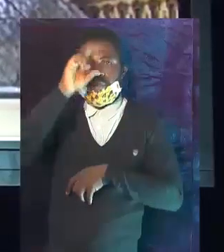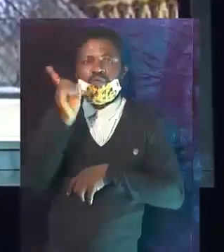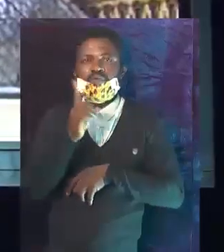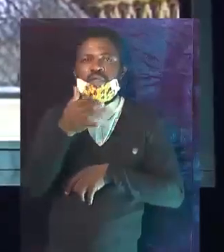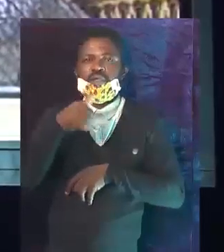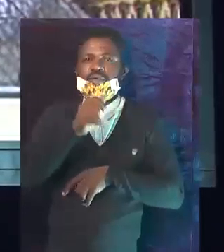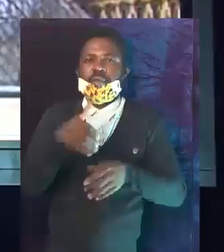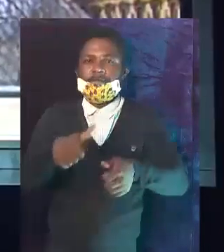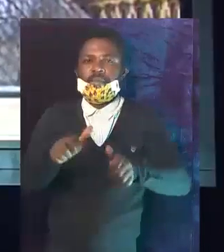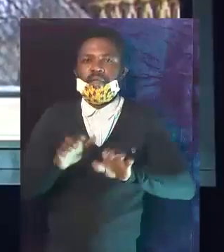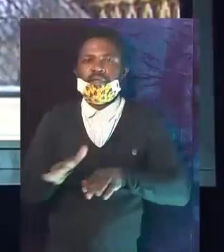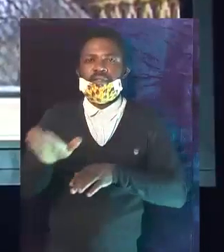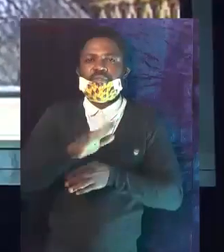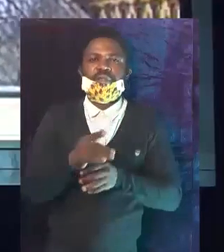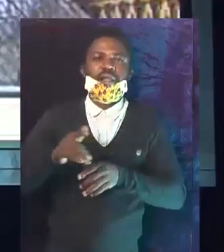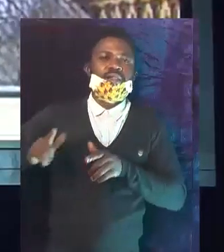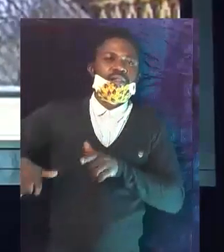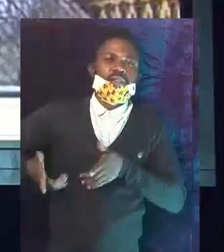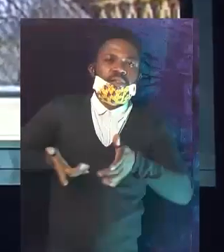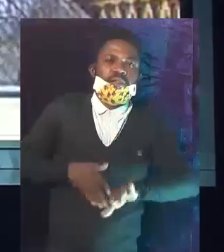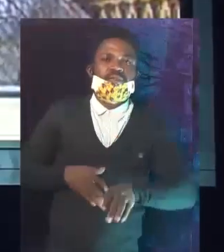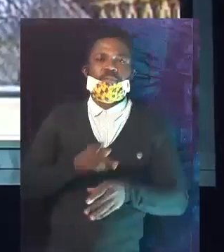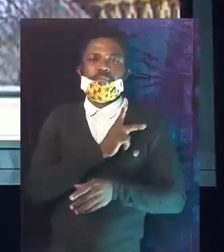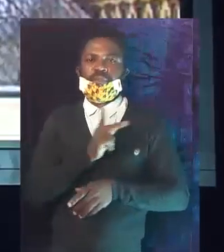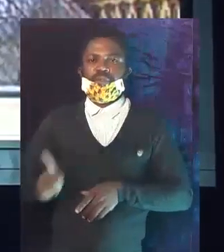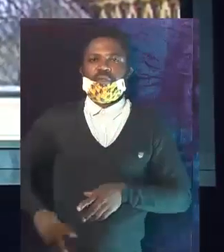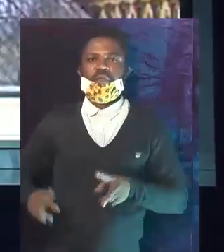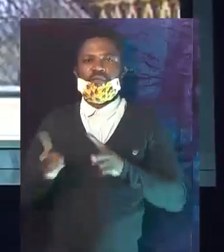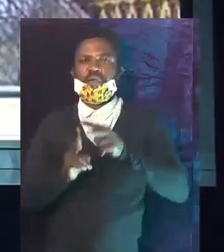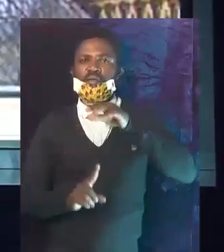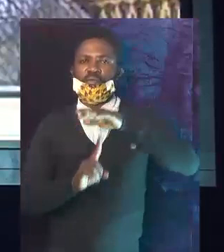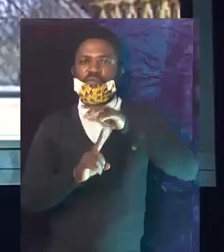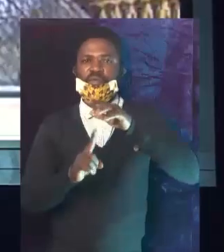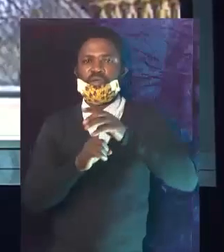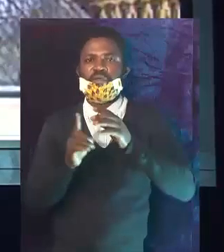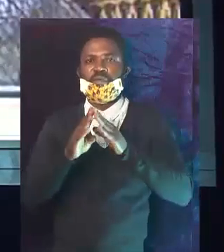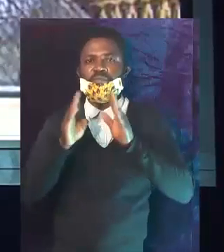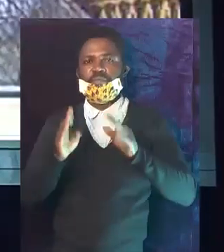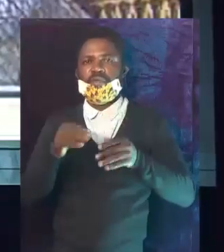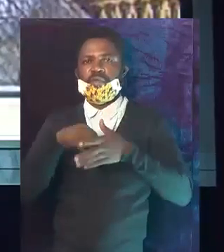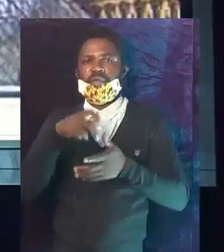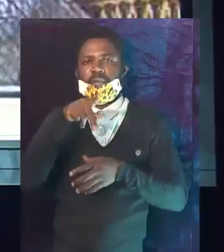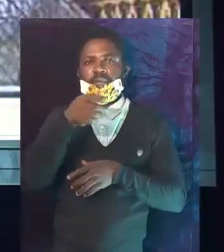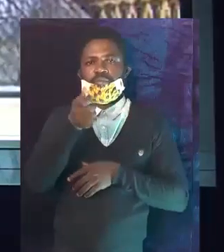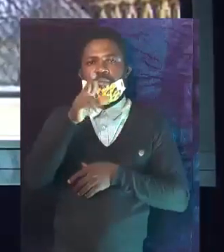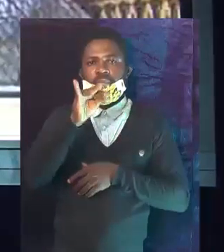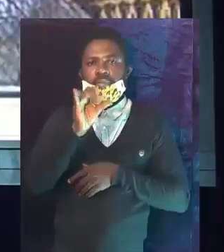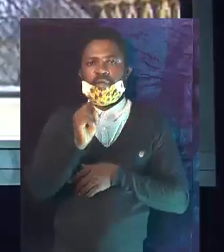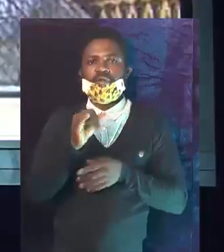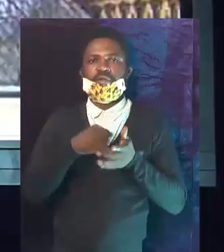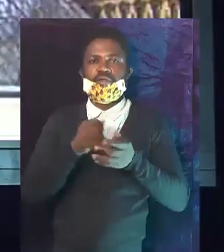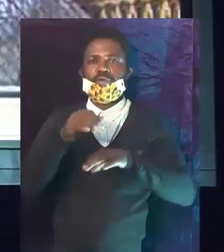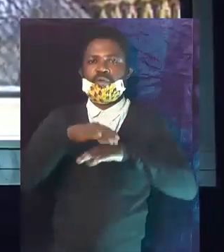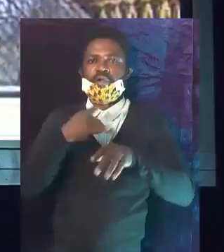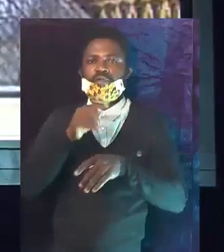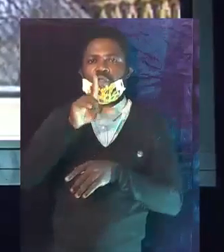their late kings. And of course, this is a very famous museum in Paris. It is called the Louvre